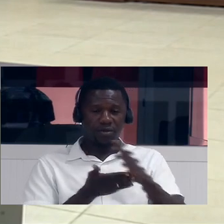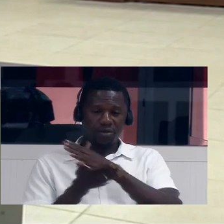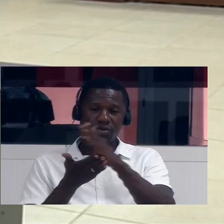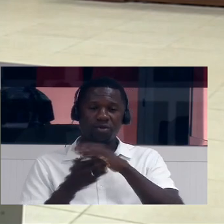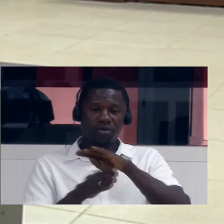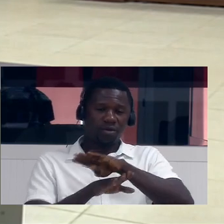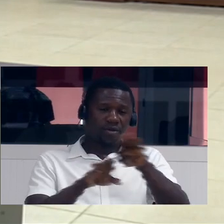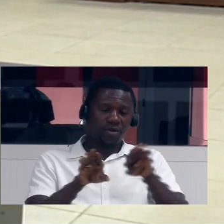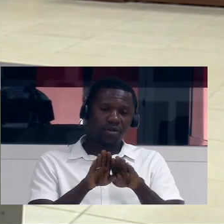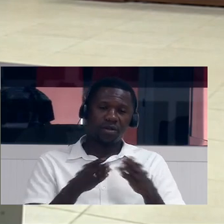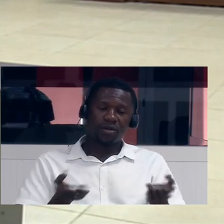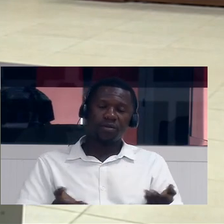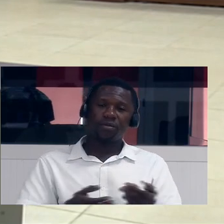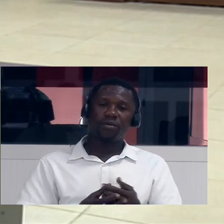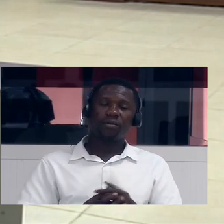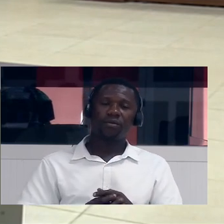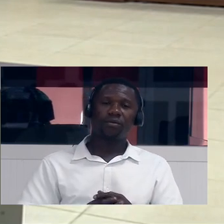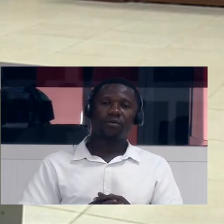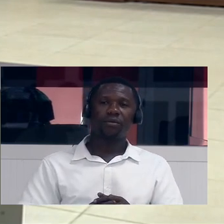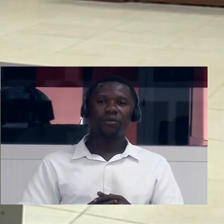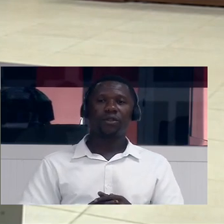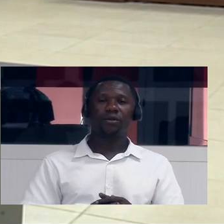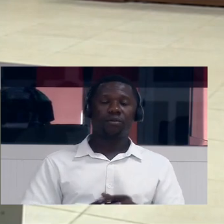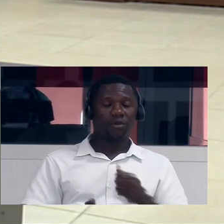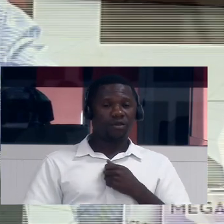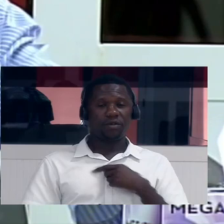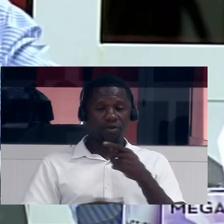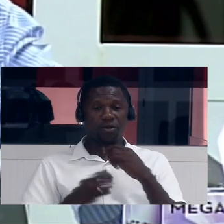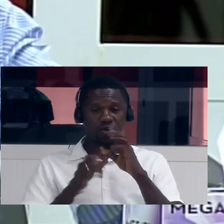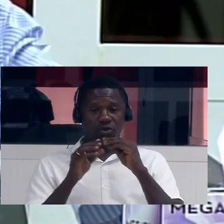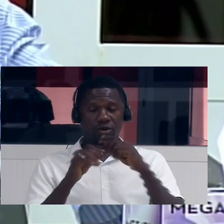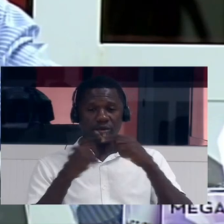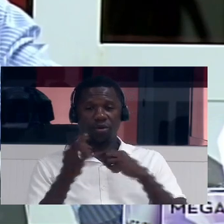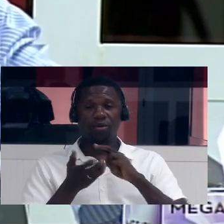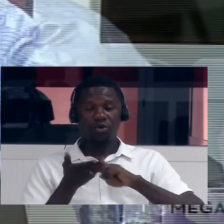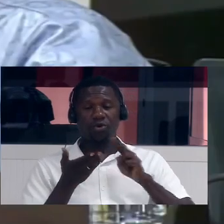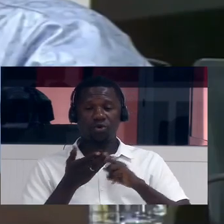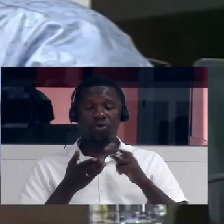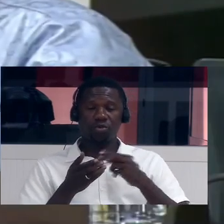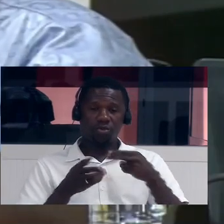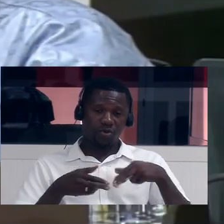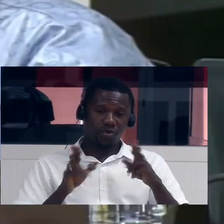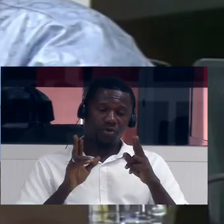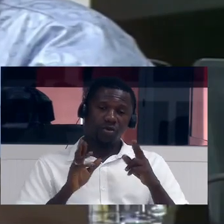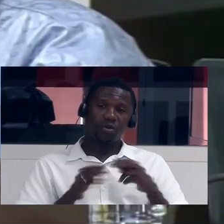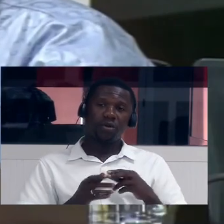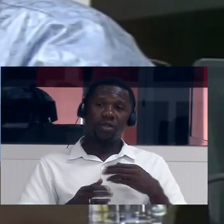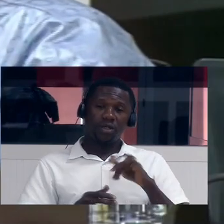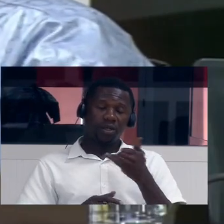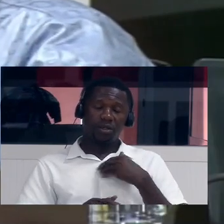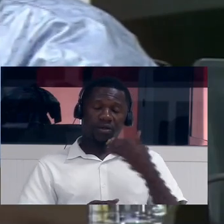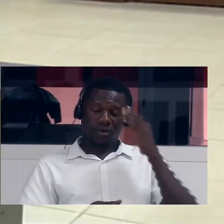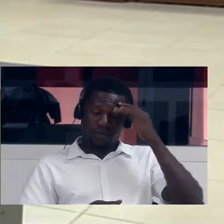ground. I am afraid you are talking about normal circumstances, Council. Yes, I would imagine that the police force was